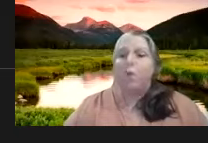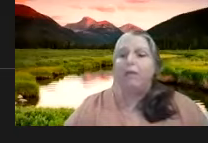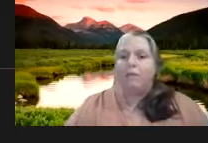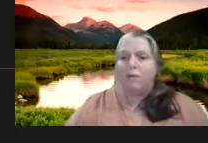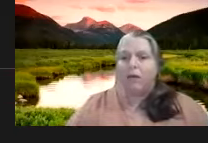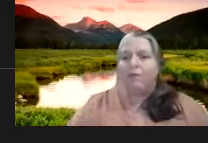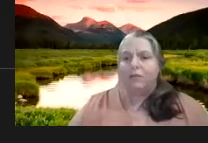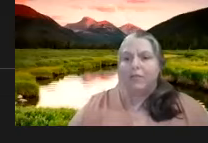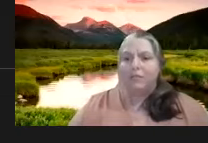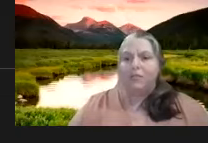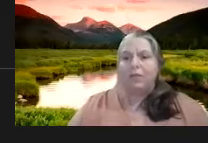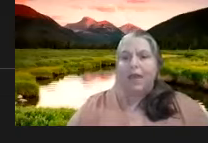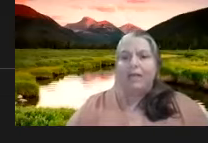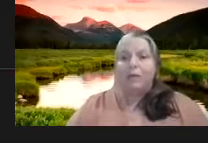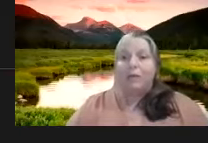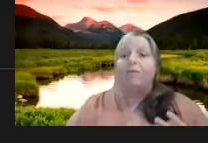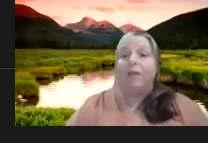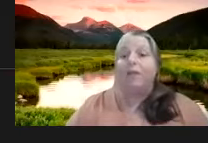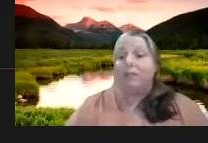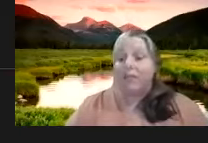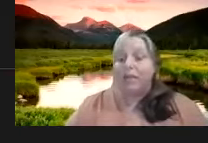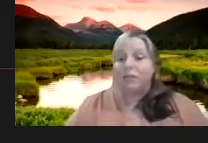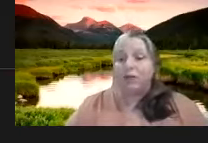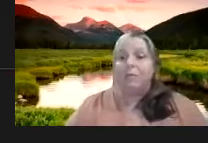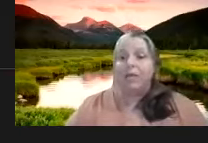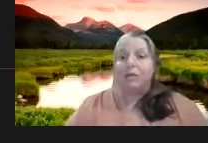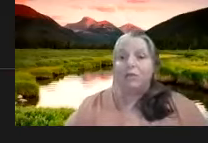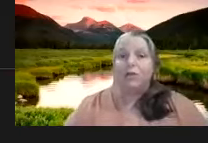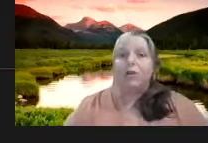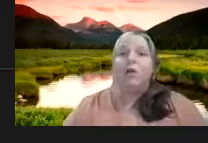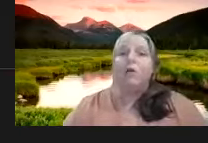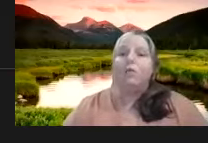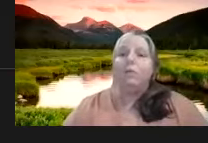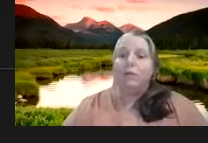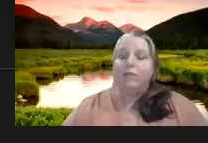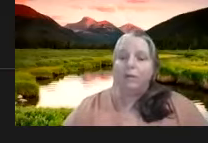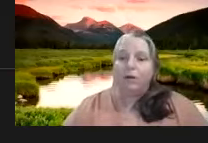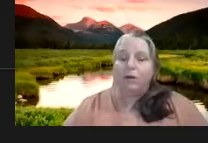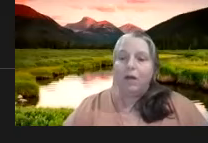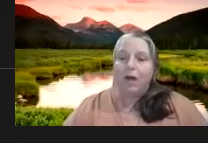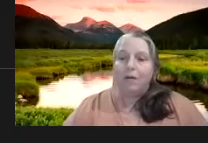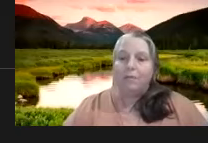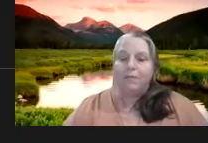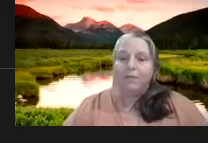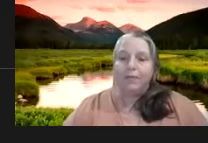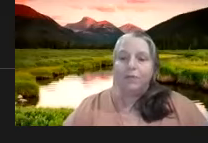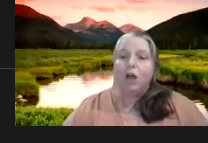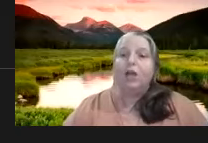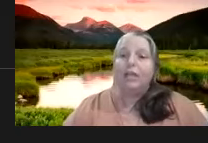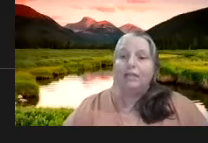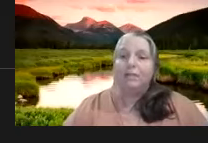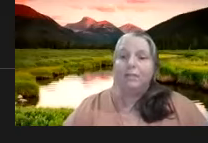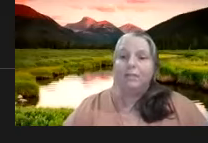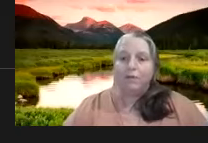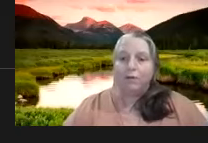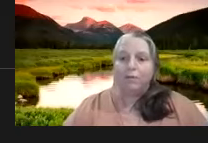That's one of those conversations that we had, that we were very intentional in making sure we really were